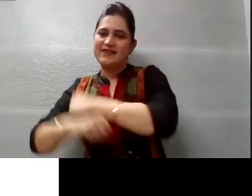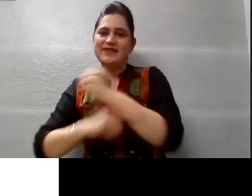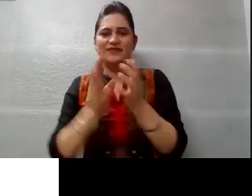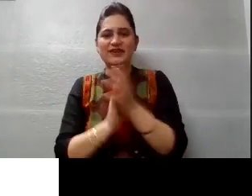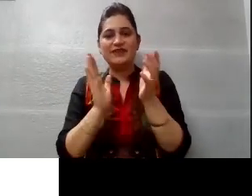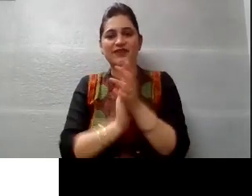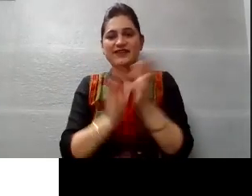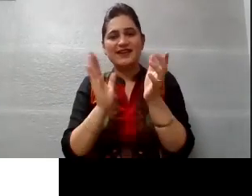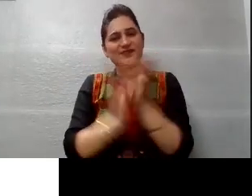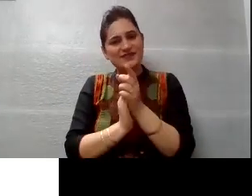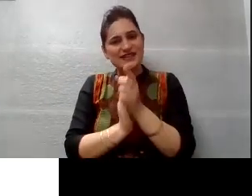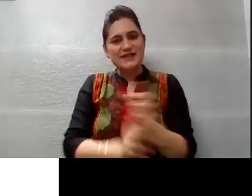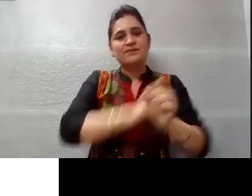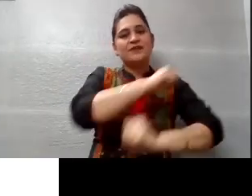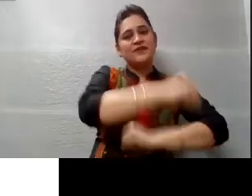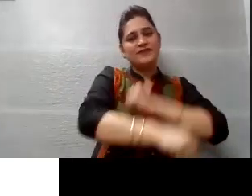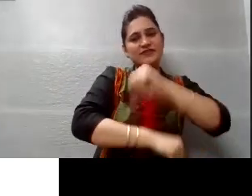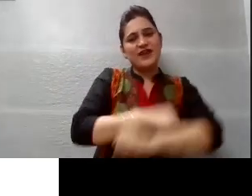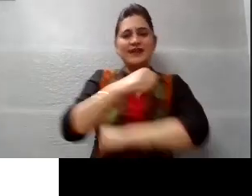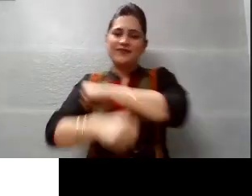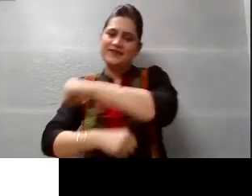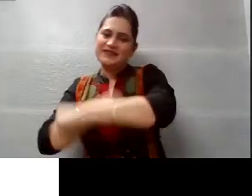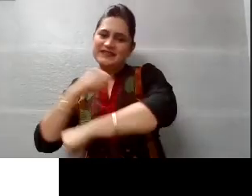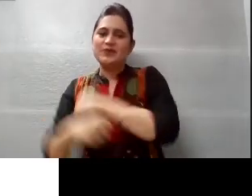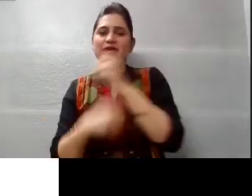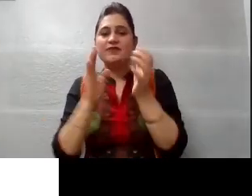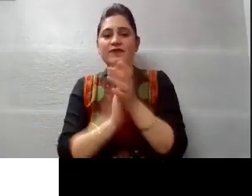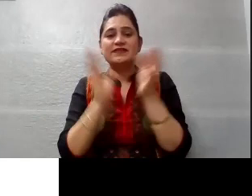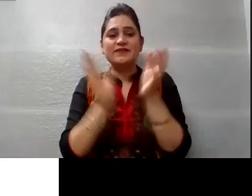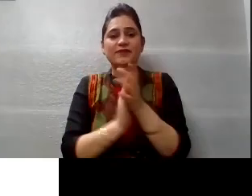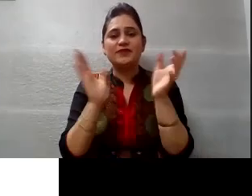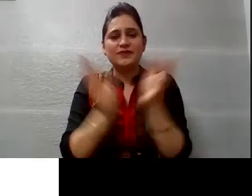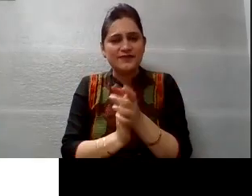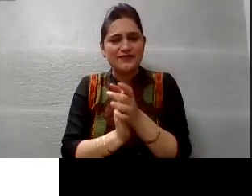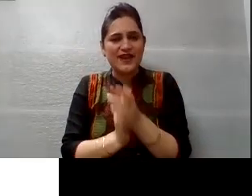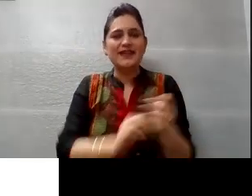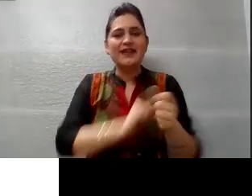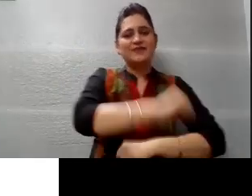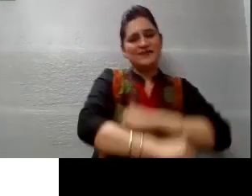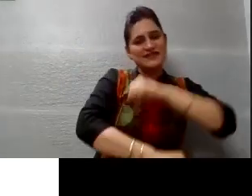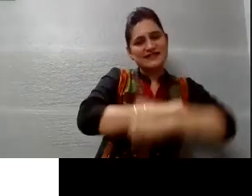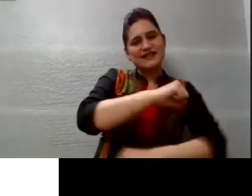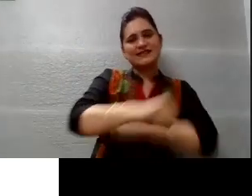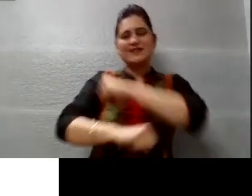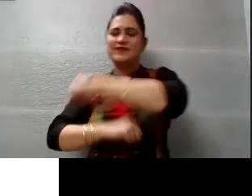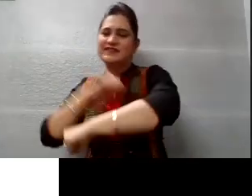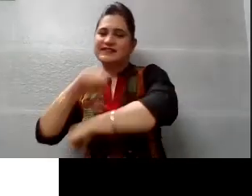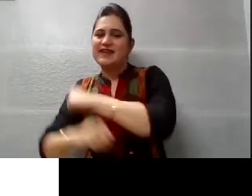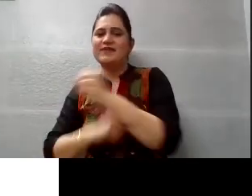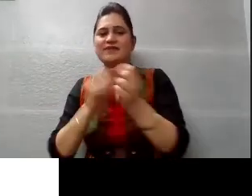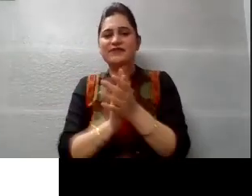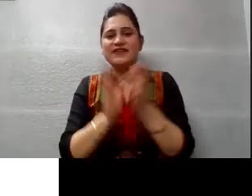47, 48, 29, 50. 51, 52, 53, 54, 55. 56,